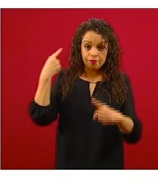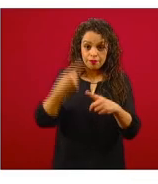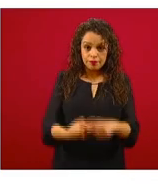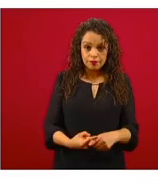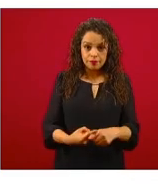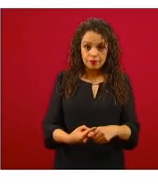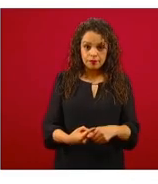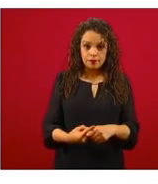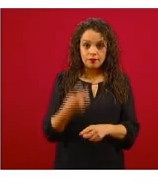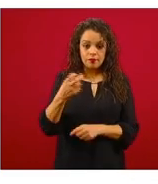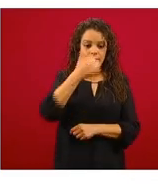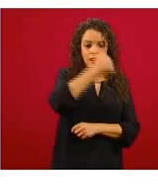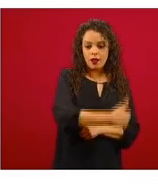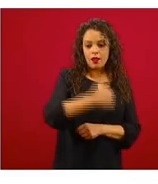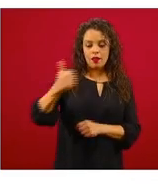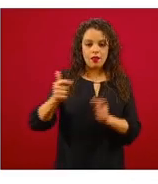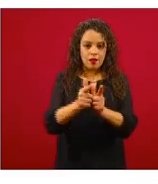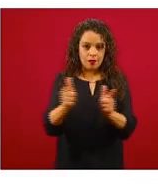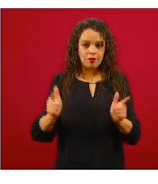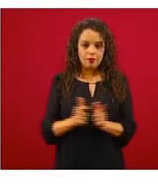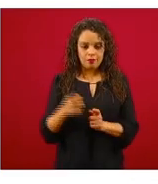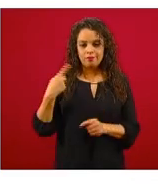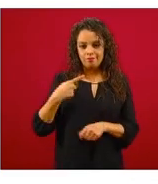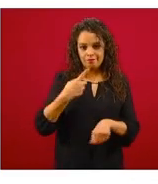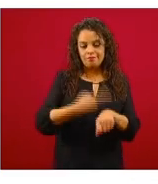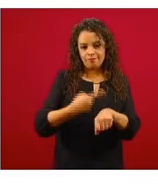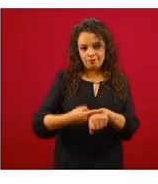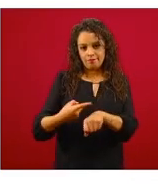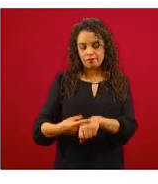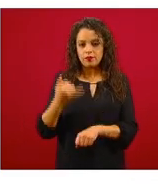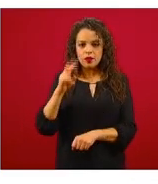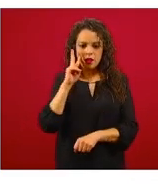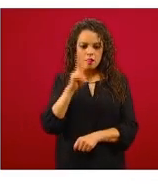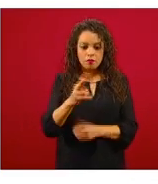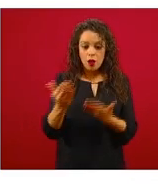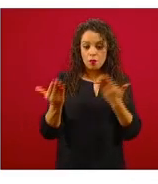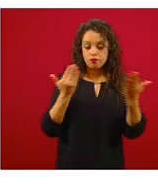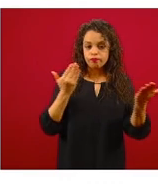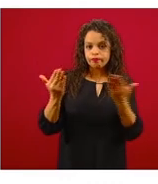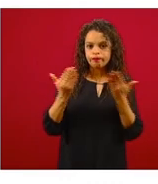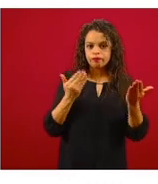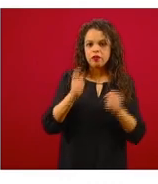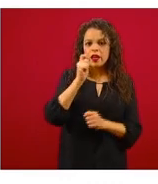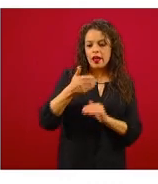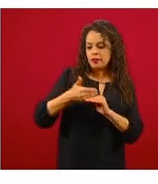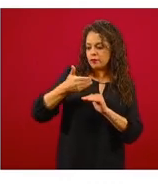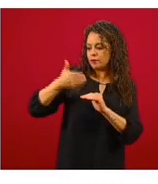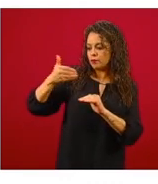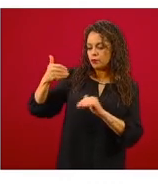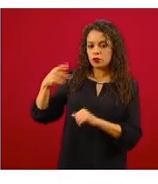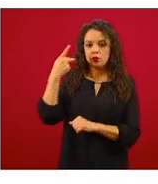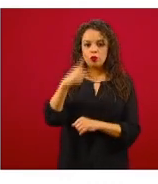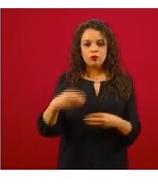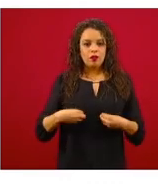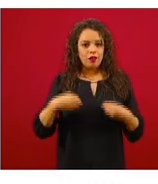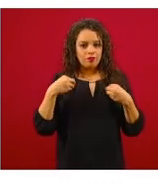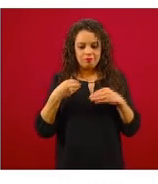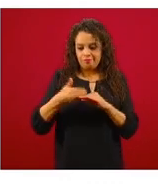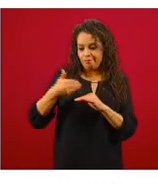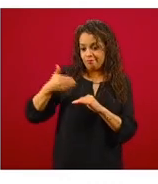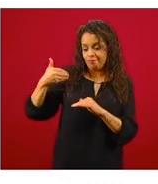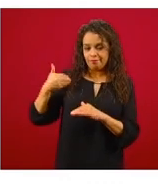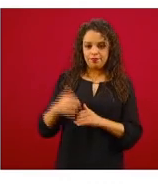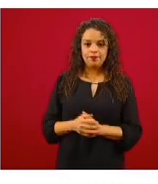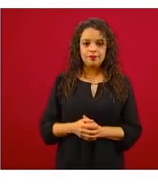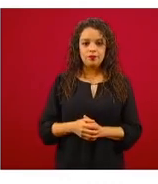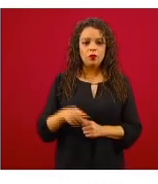over 2 weeks. We were comparing these patients. We compared their backgrounds. And you know that when we take a sample, we do